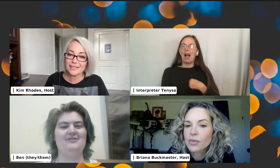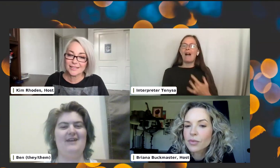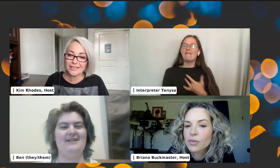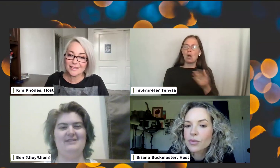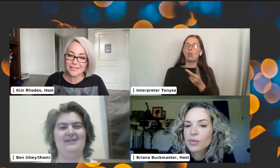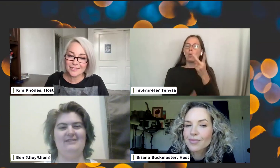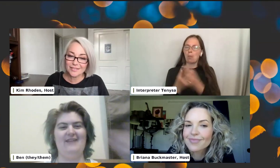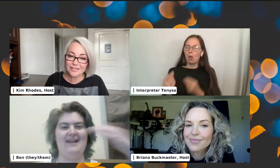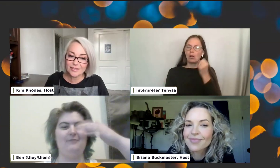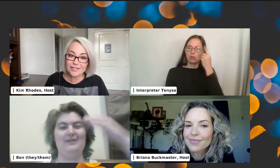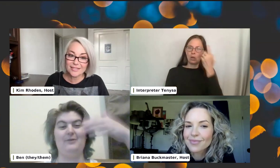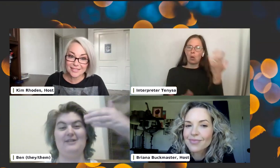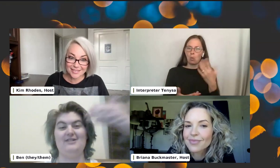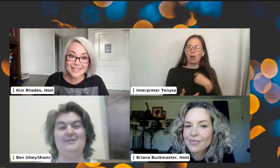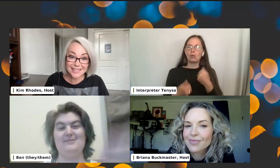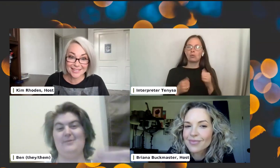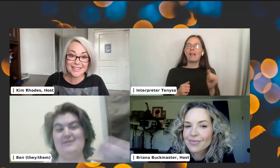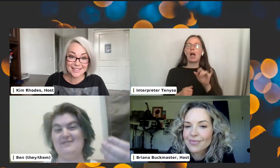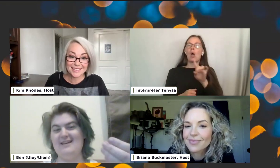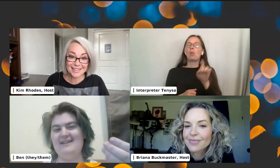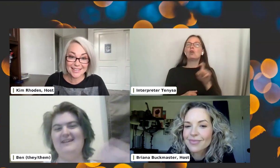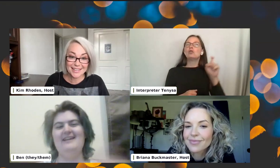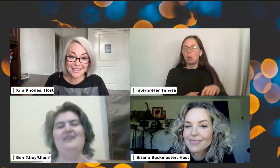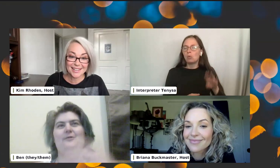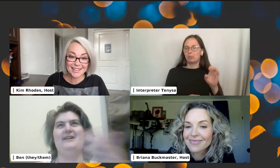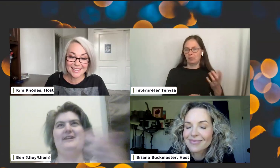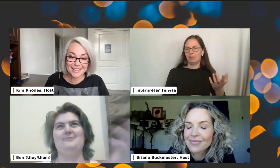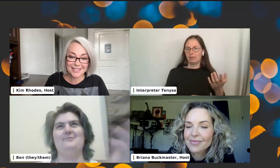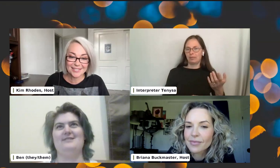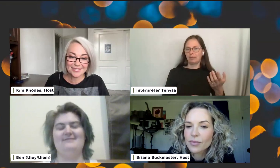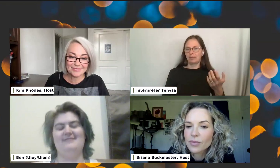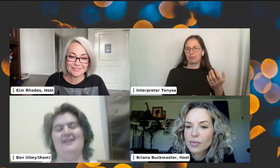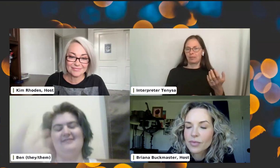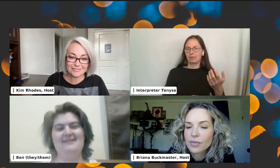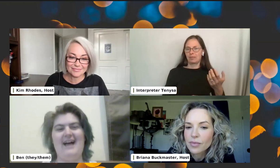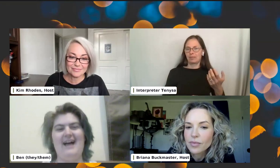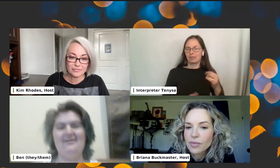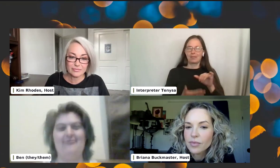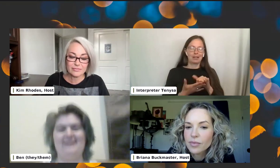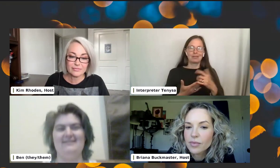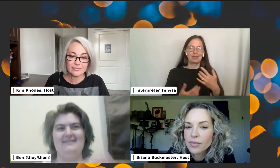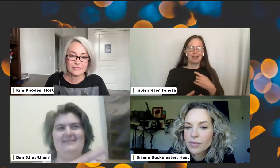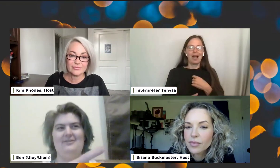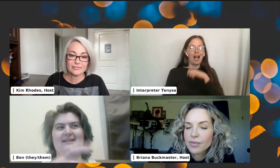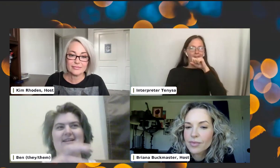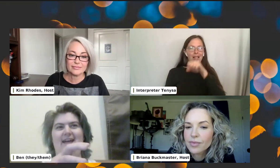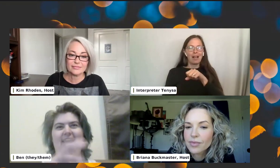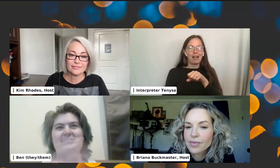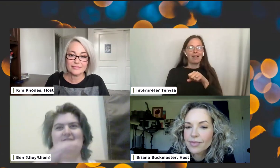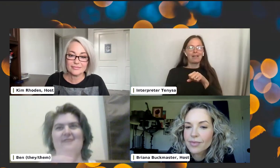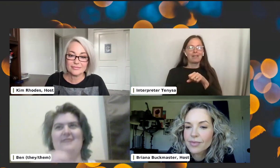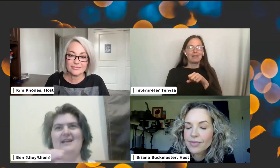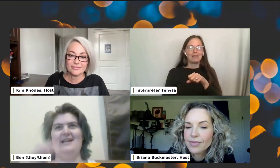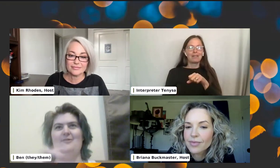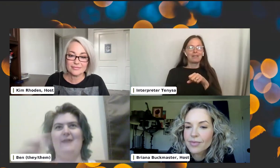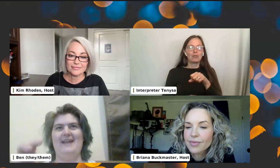was trying to, what the question was supposed to be, which was, I love when you can